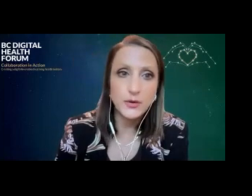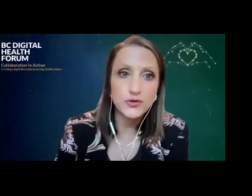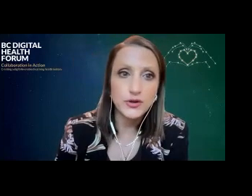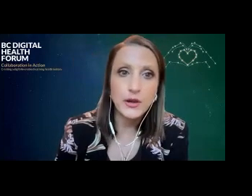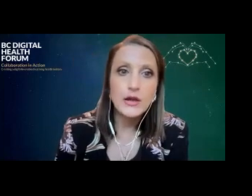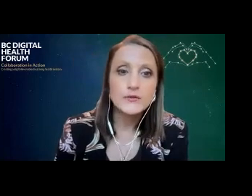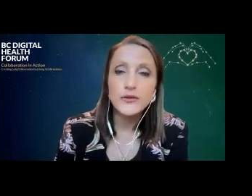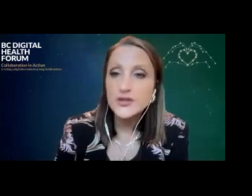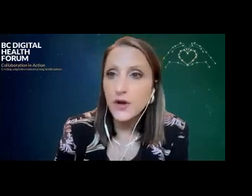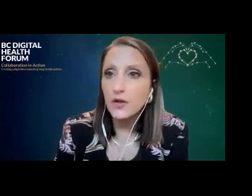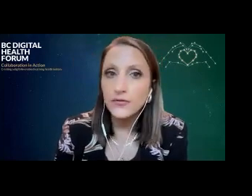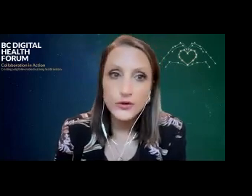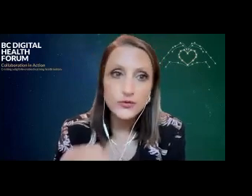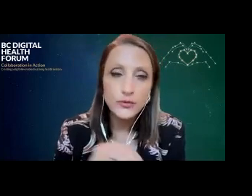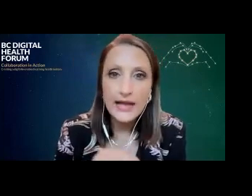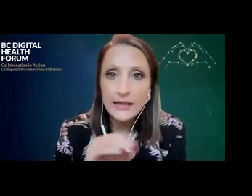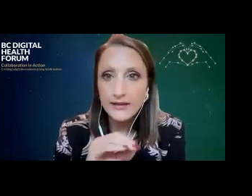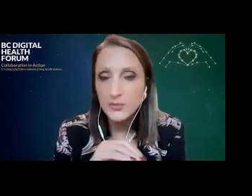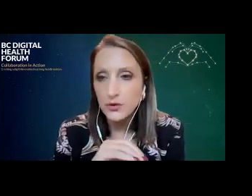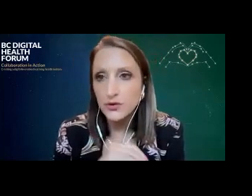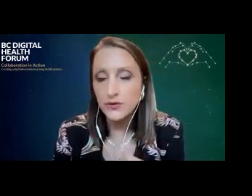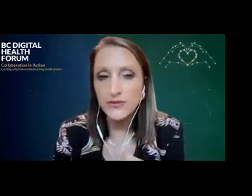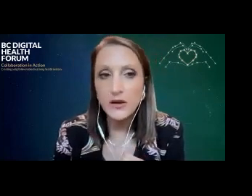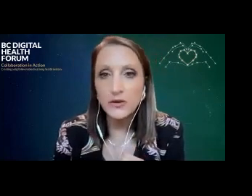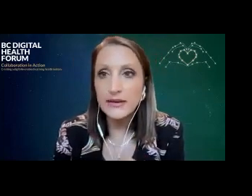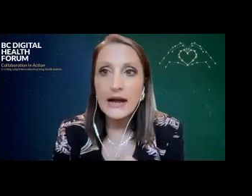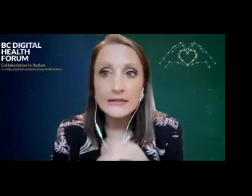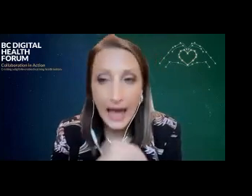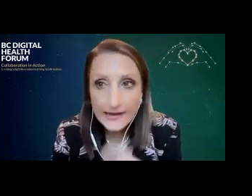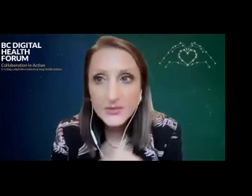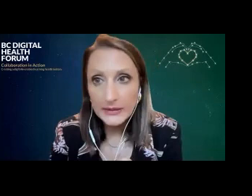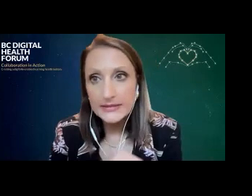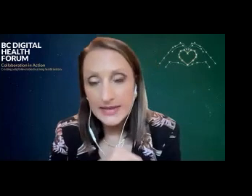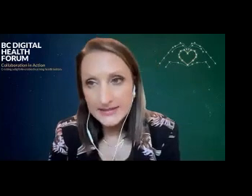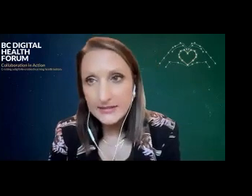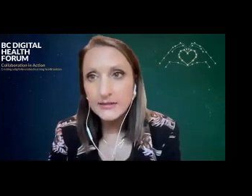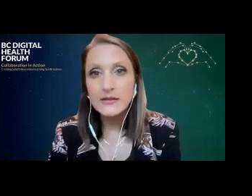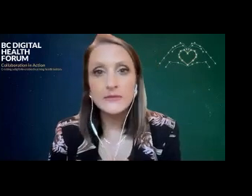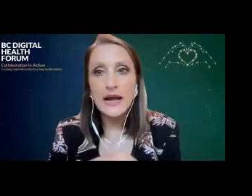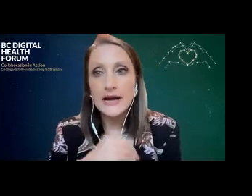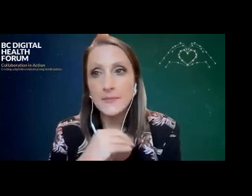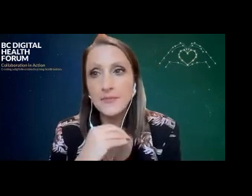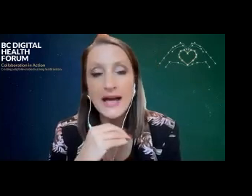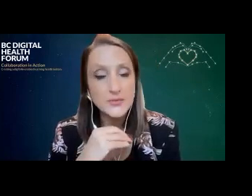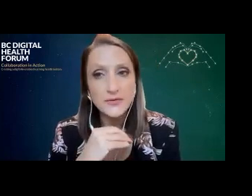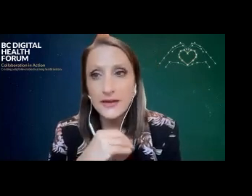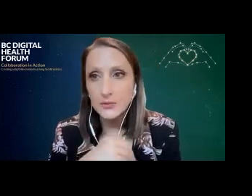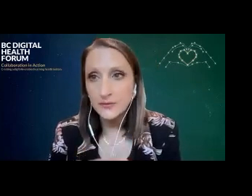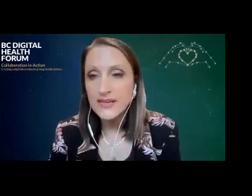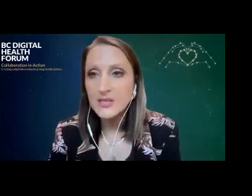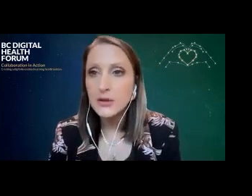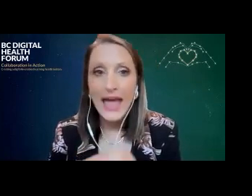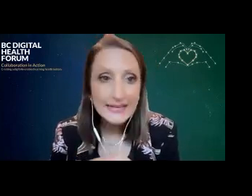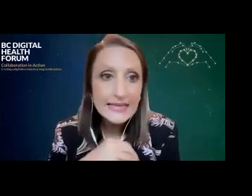reality exposure. First of all, virtual reality exposure, or VRE, has been tested, has been found